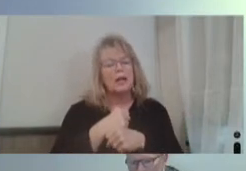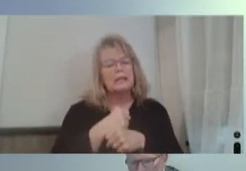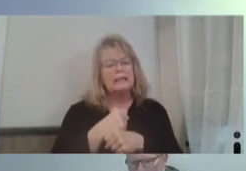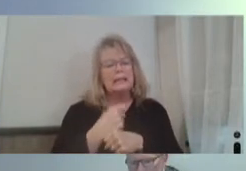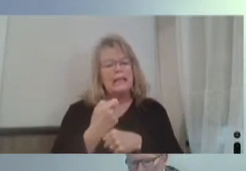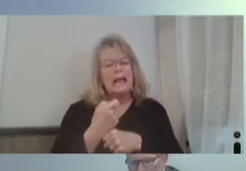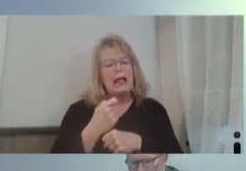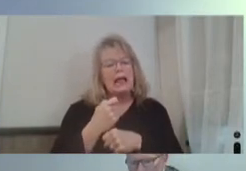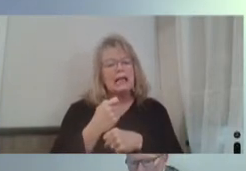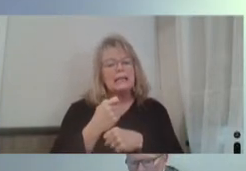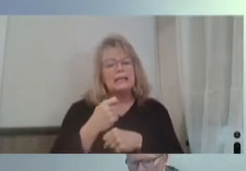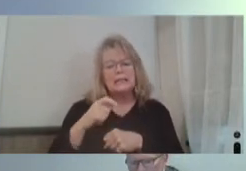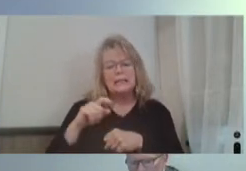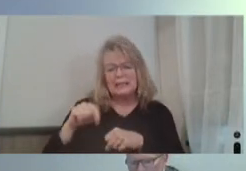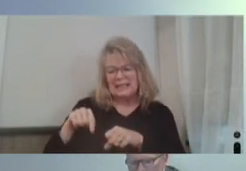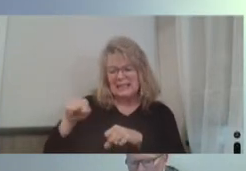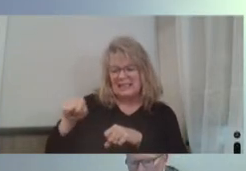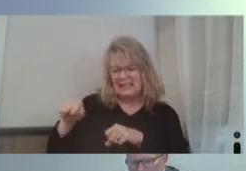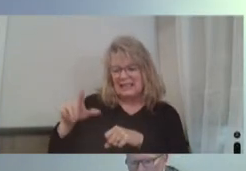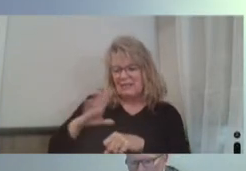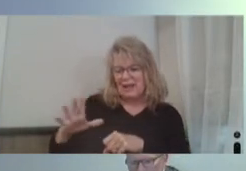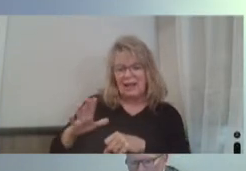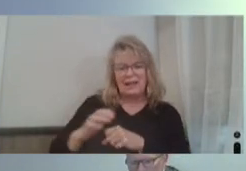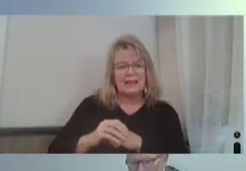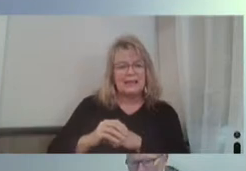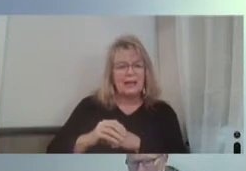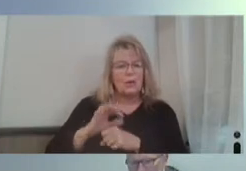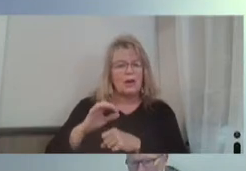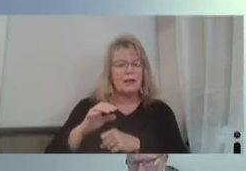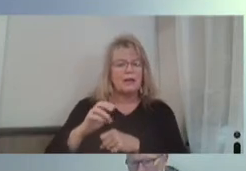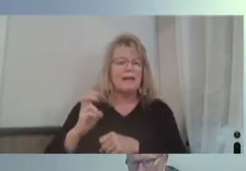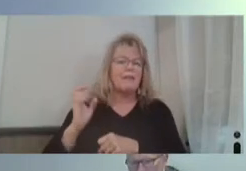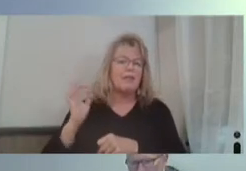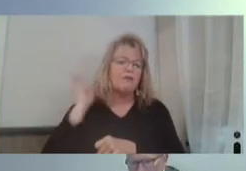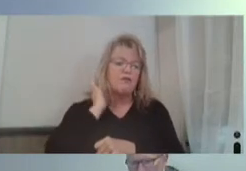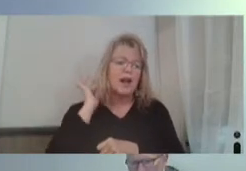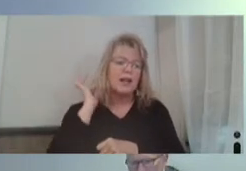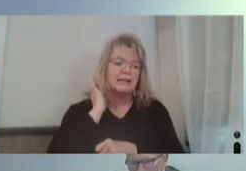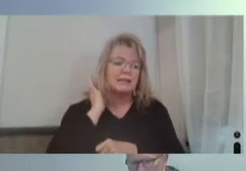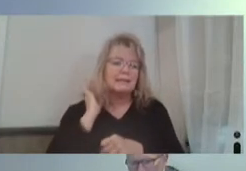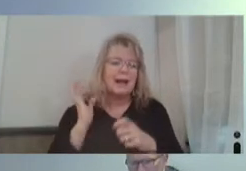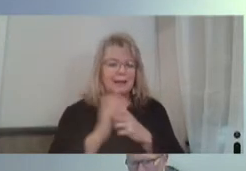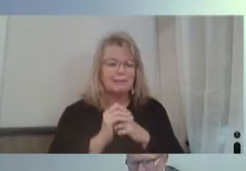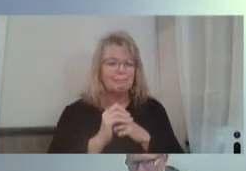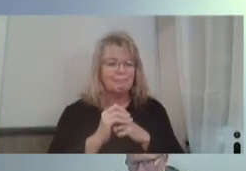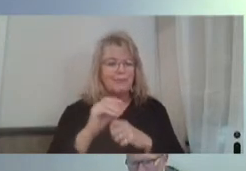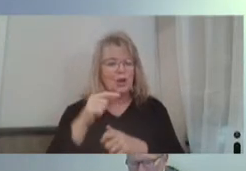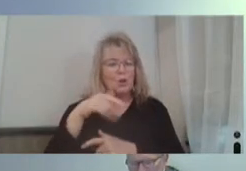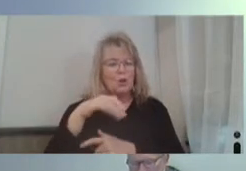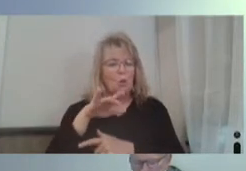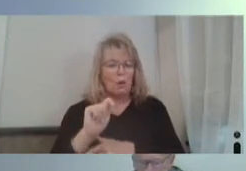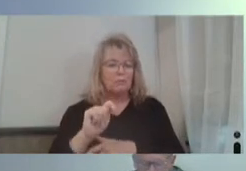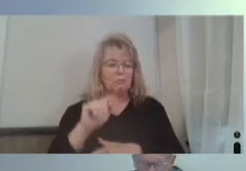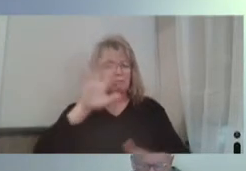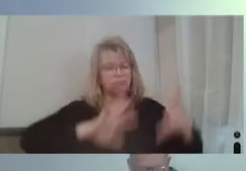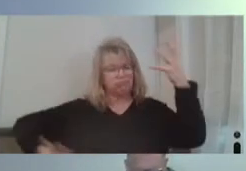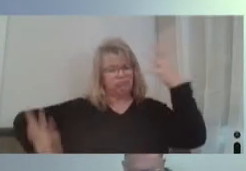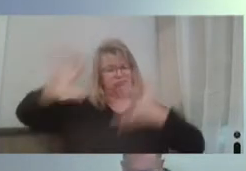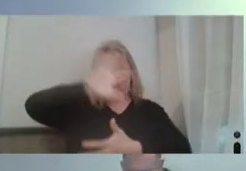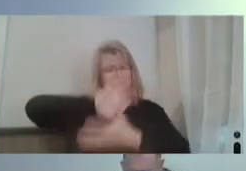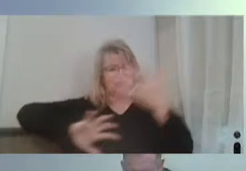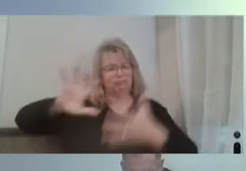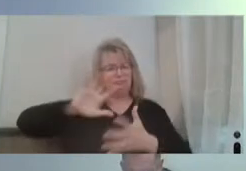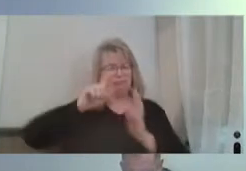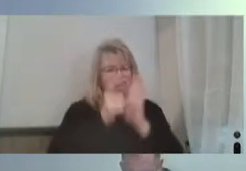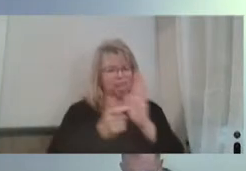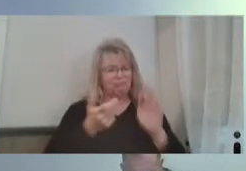the needle here, there. That's how we had the Frankenstein patchwork quilt that was the ordinances before. And we are in danger of